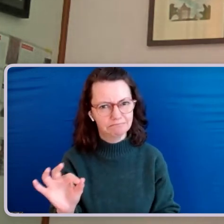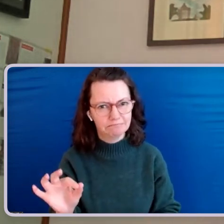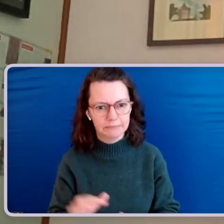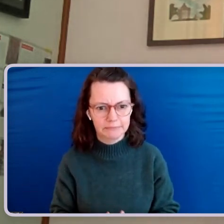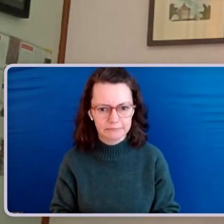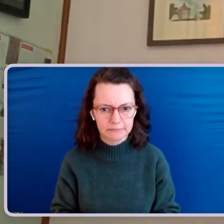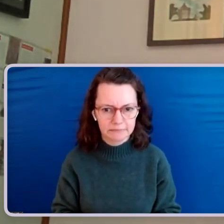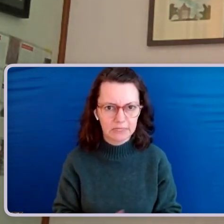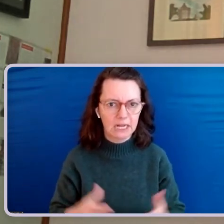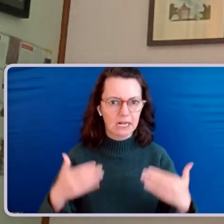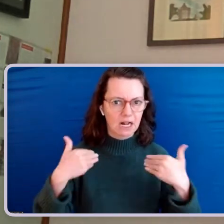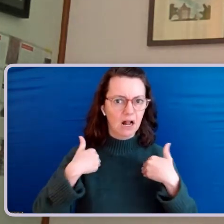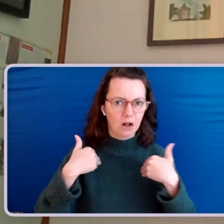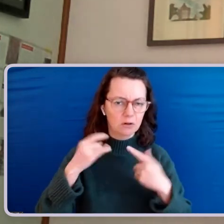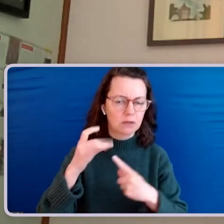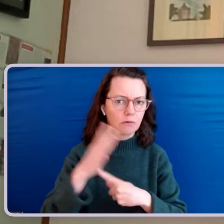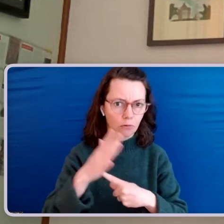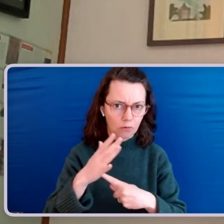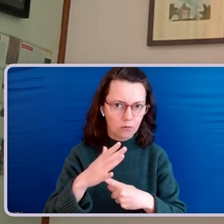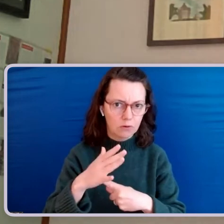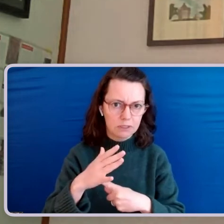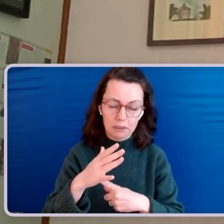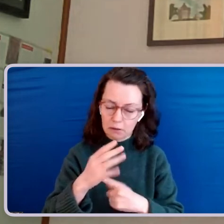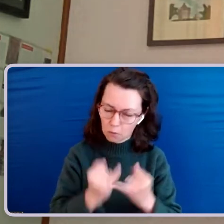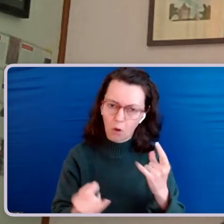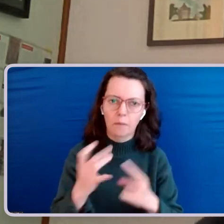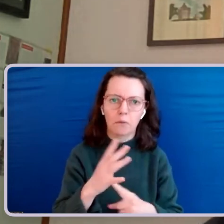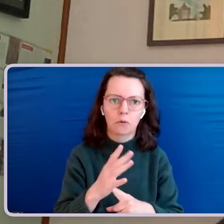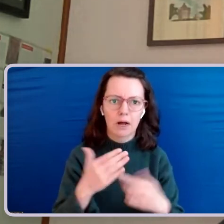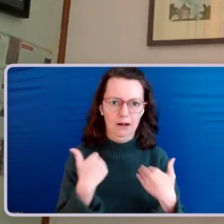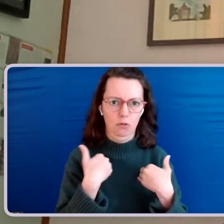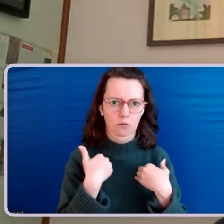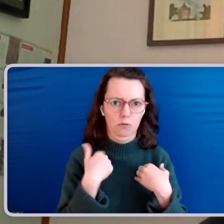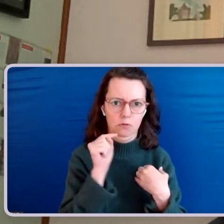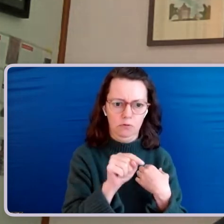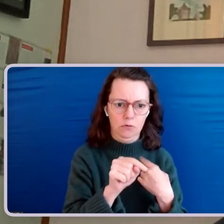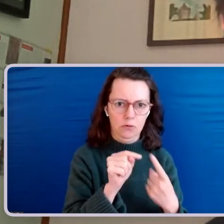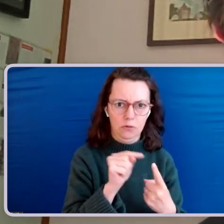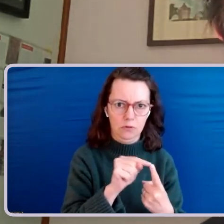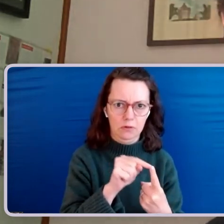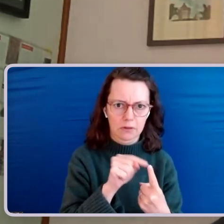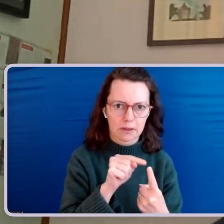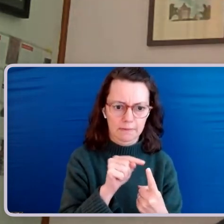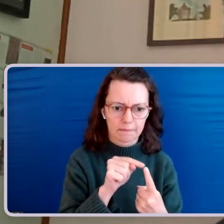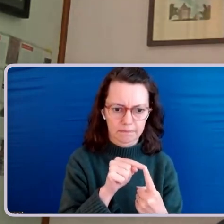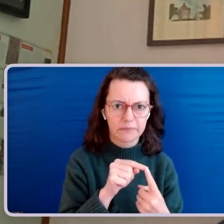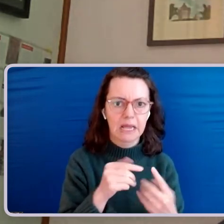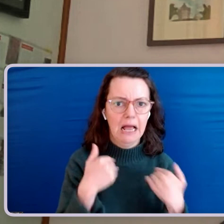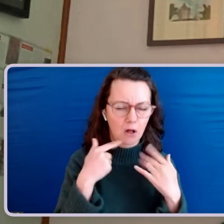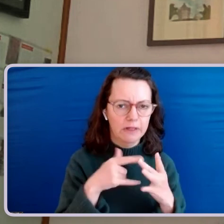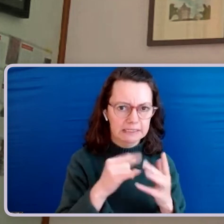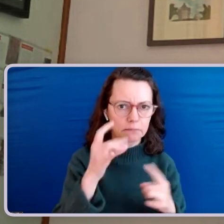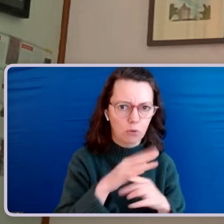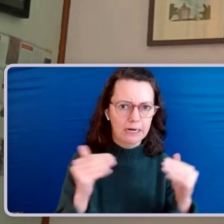health matters more than health matters as much as one